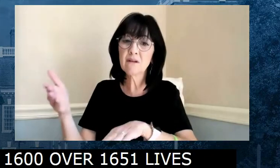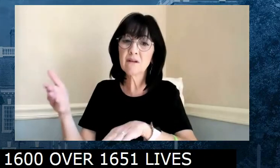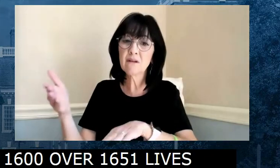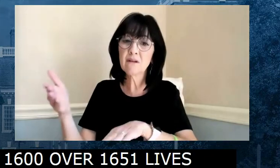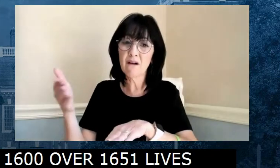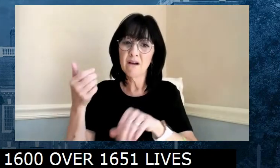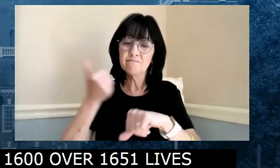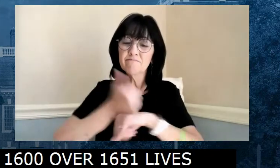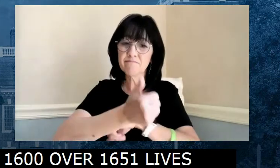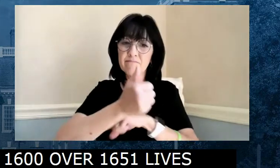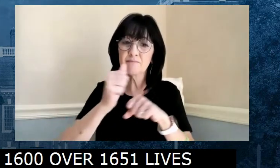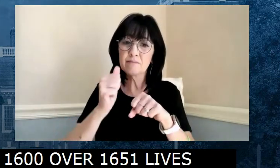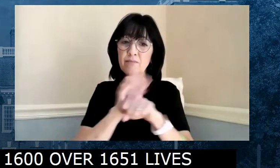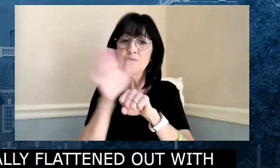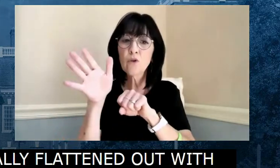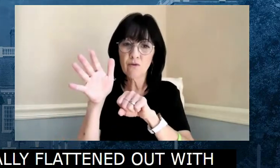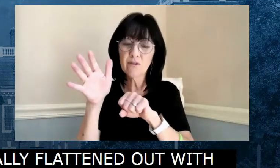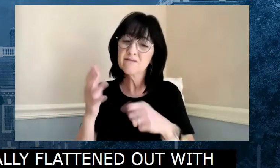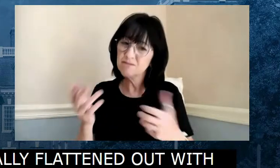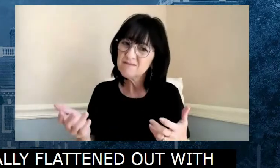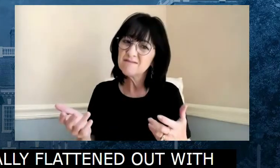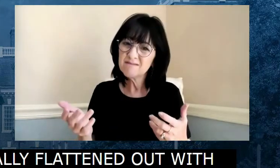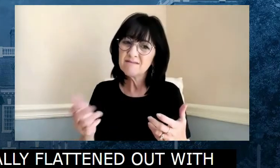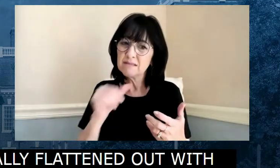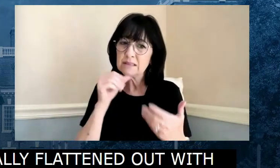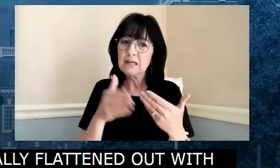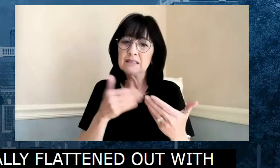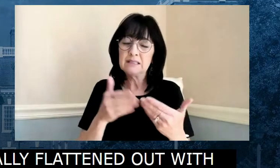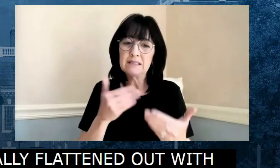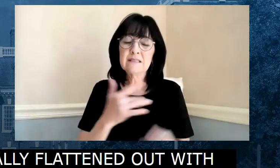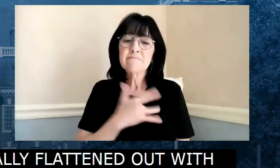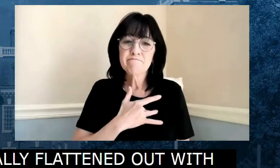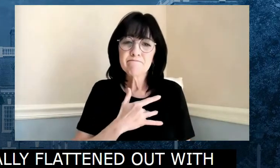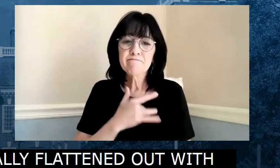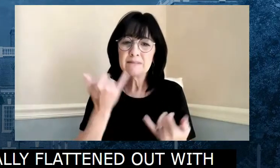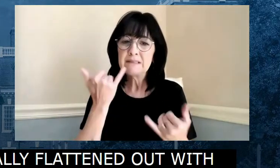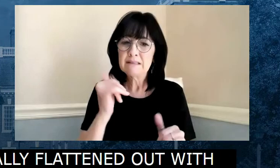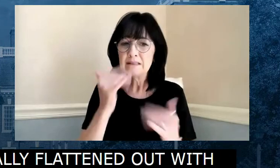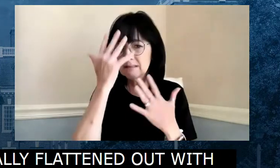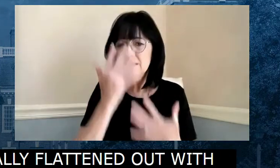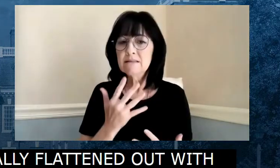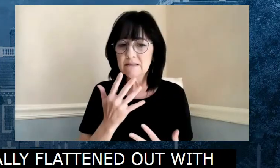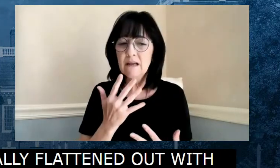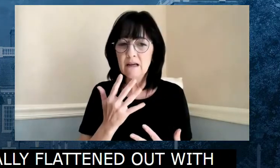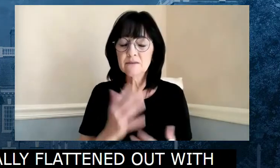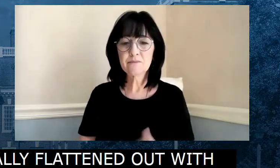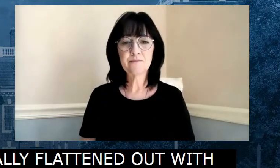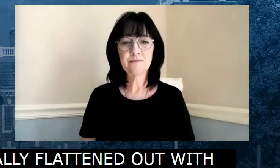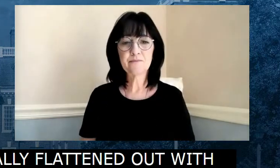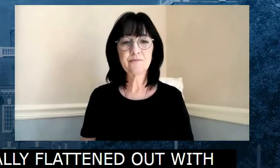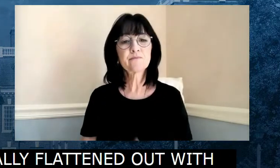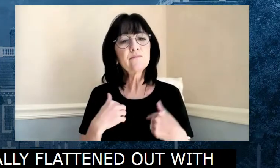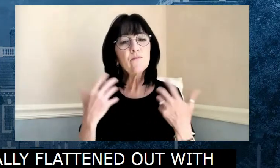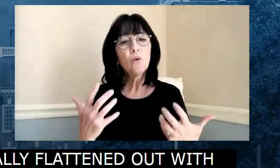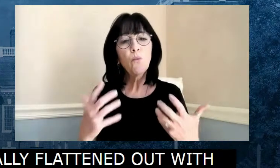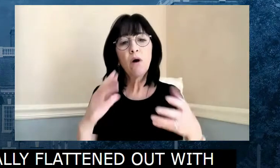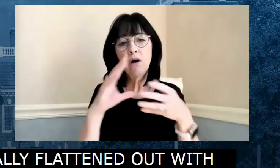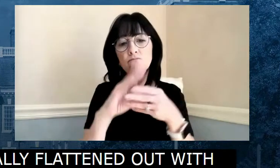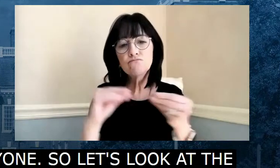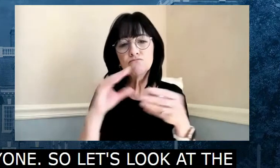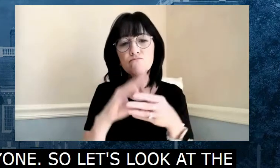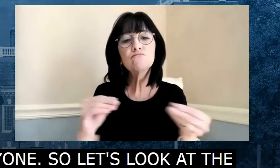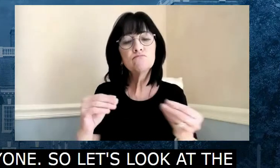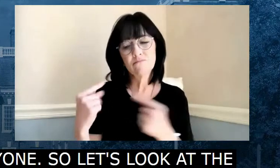we do not lose anyone. So let's look at the roller coaster ride over the last year plus. You can see the run up